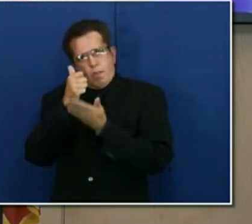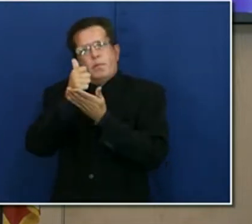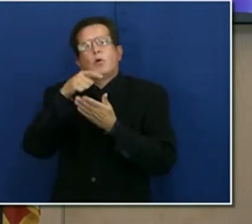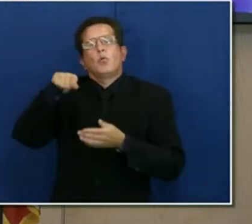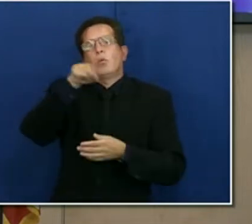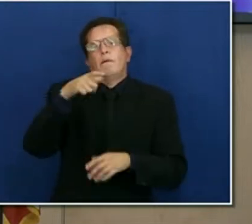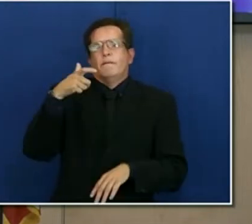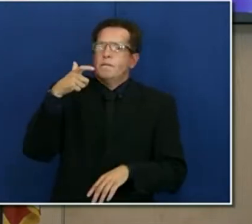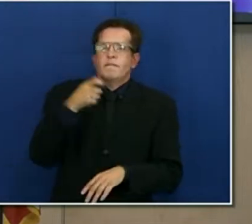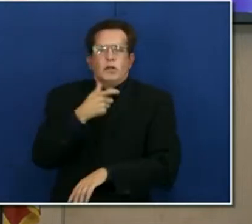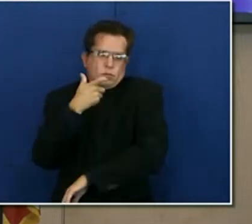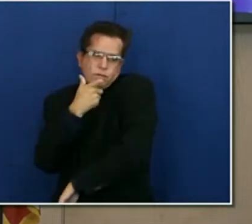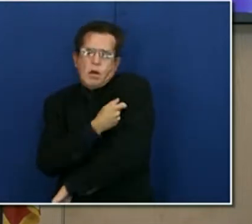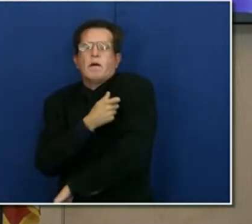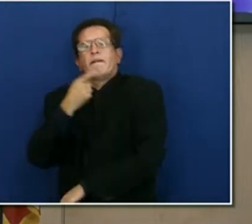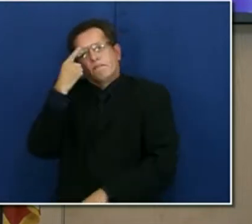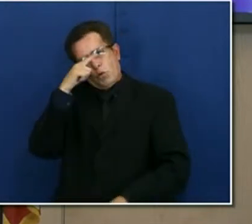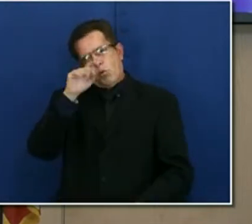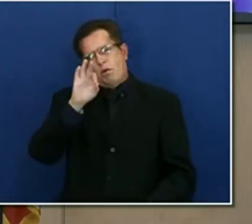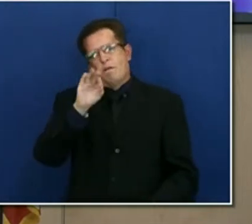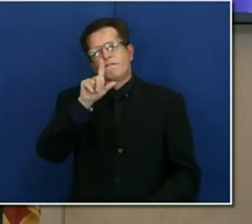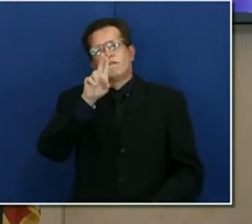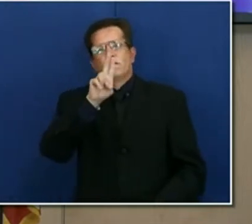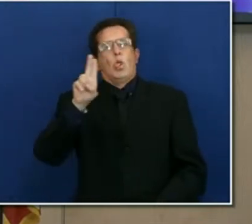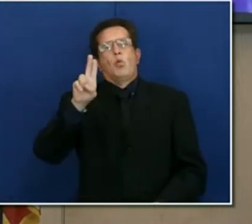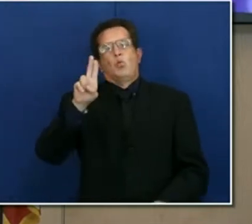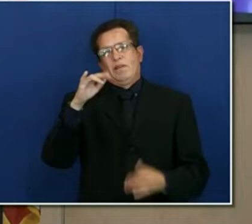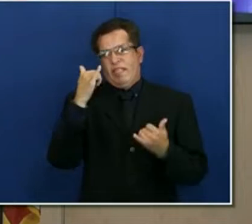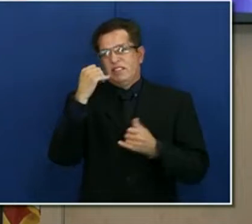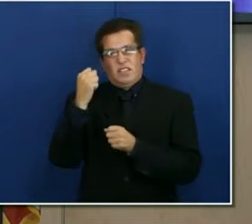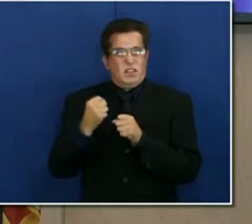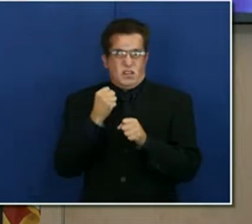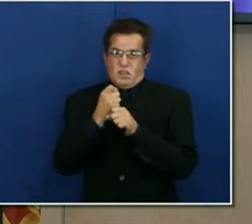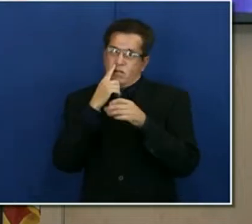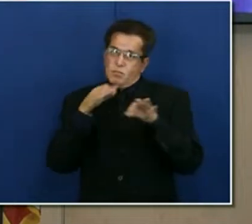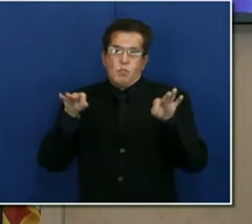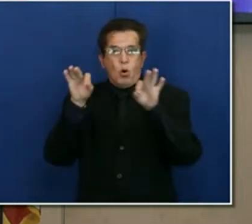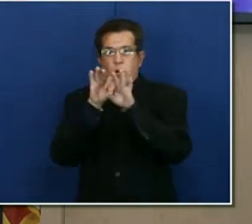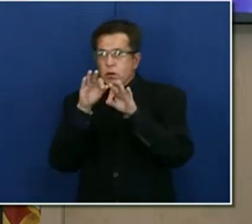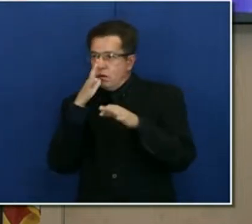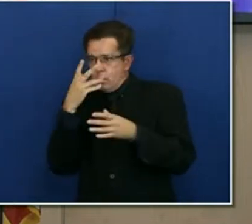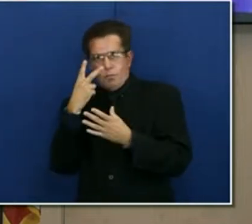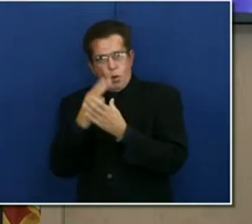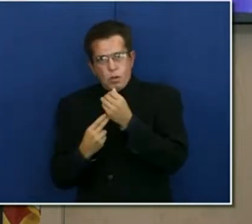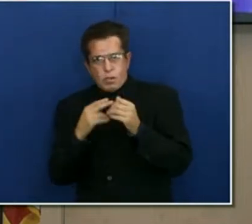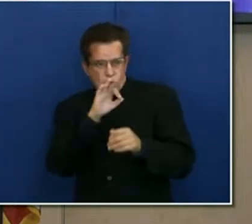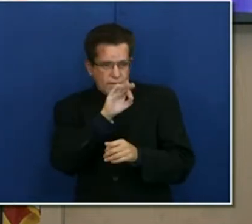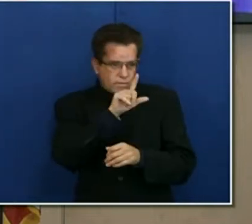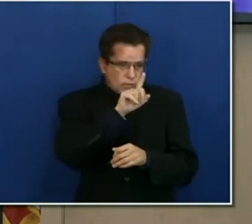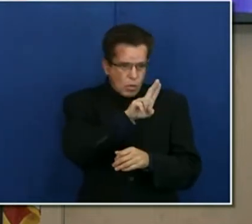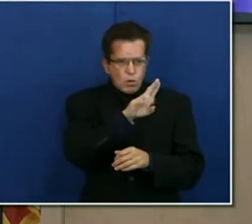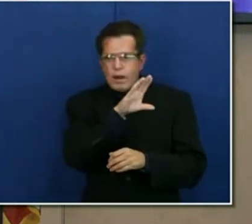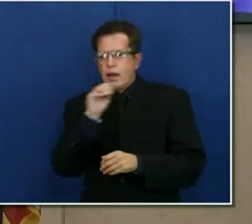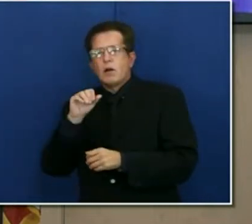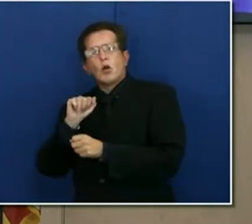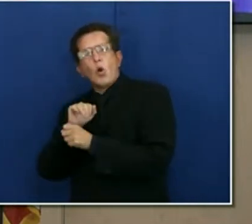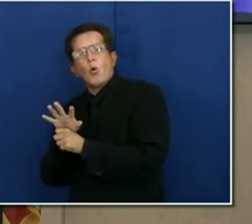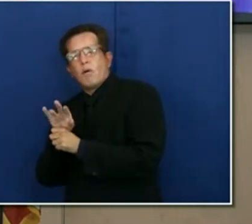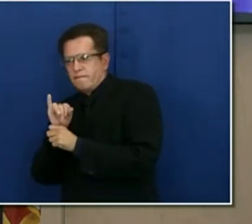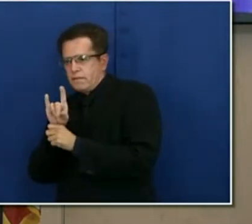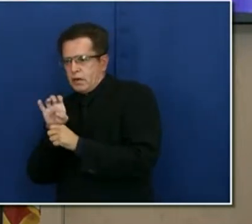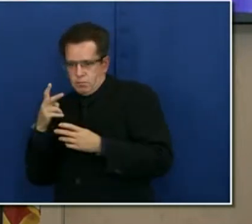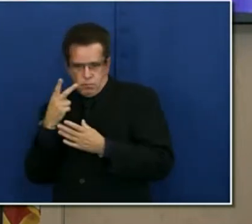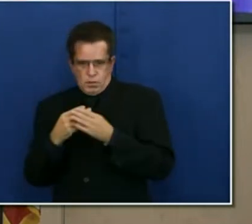flu season. That will be critical this year, more so than ever, to avoid a double whammy from the flu and COVID